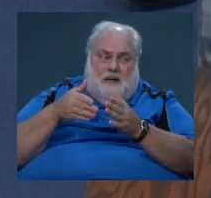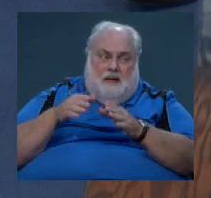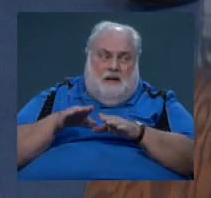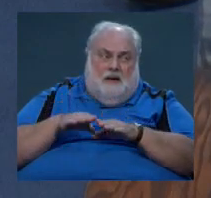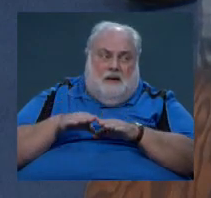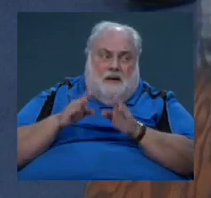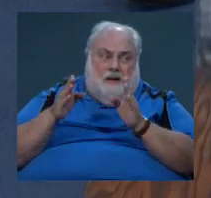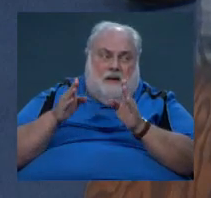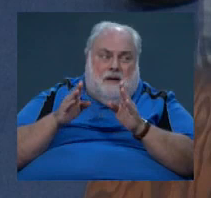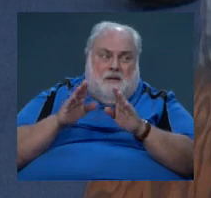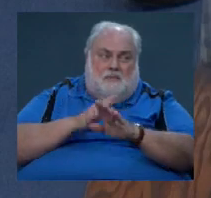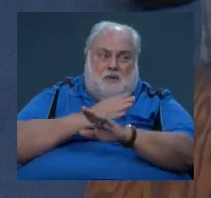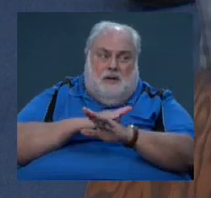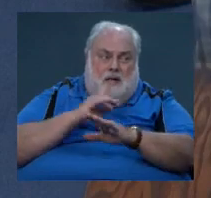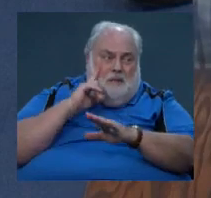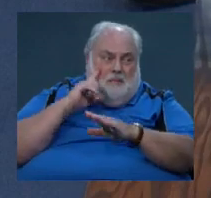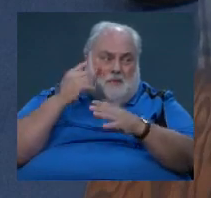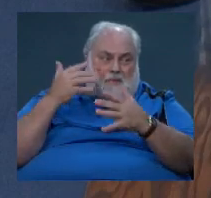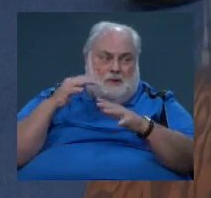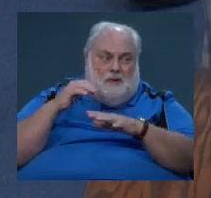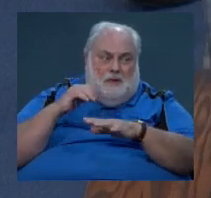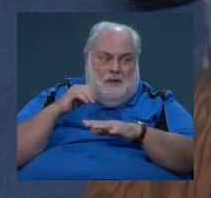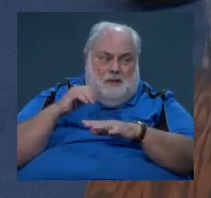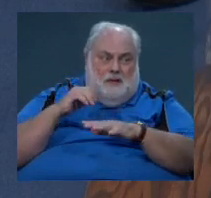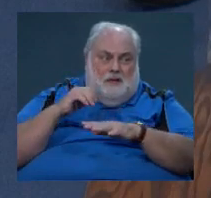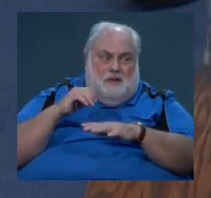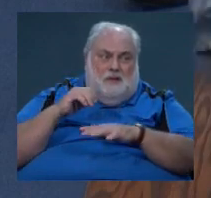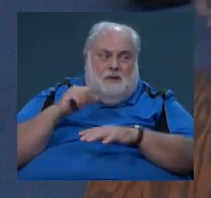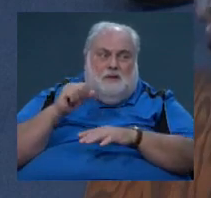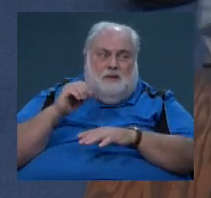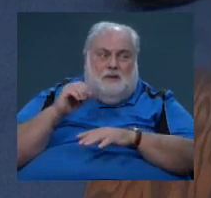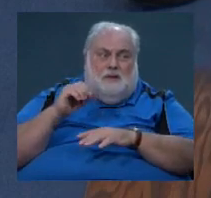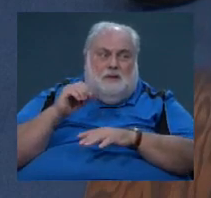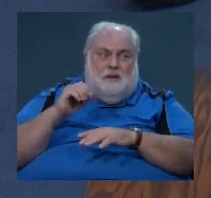that she wasn't going to have the music loud. Of course, we already said that. She's doing that. So,